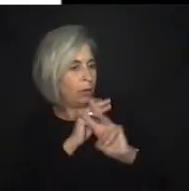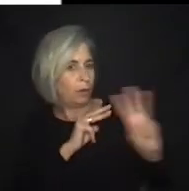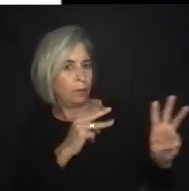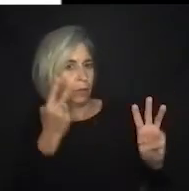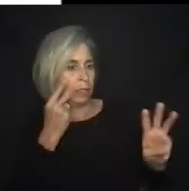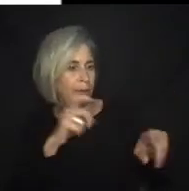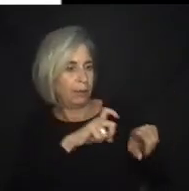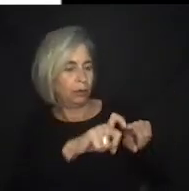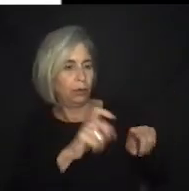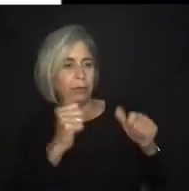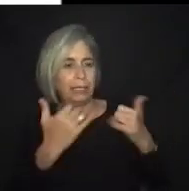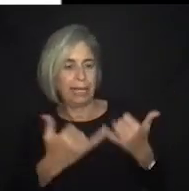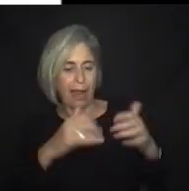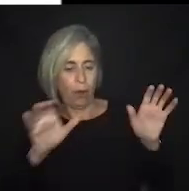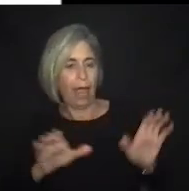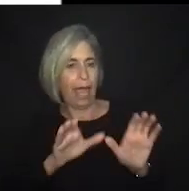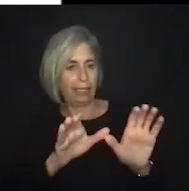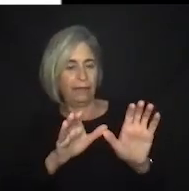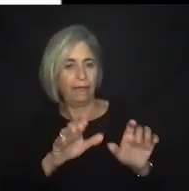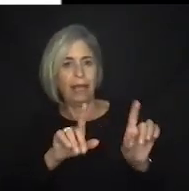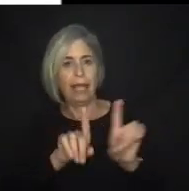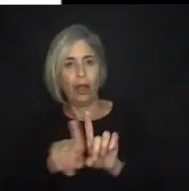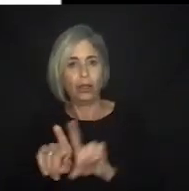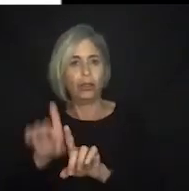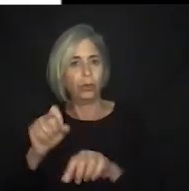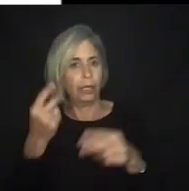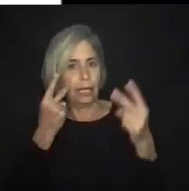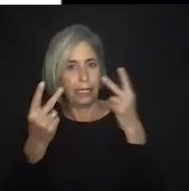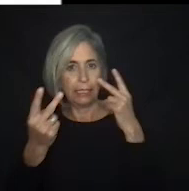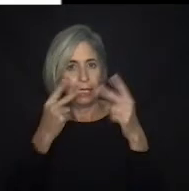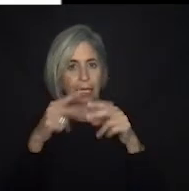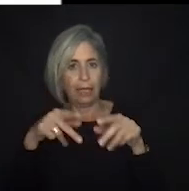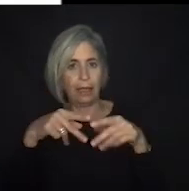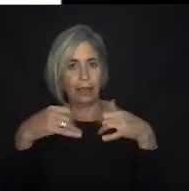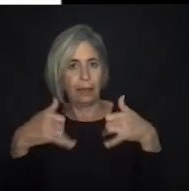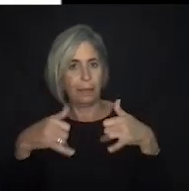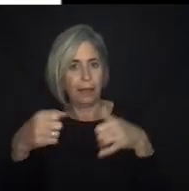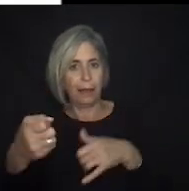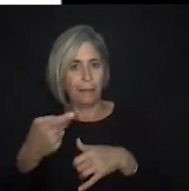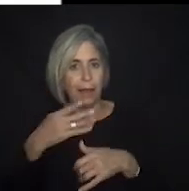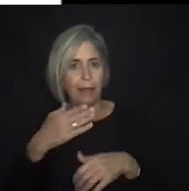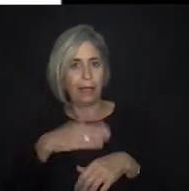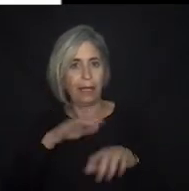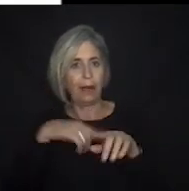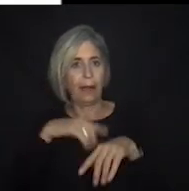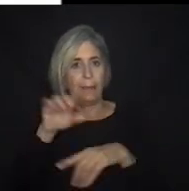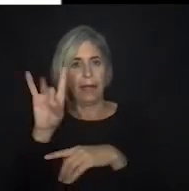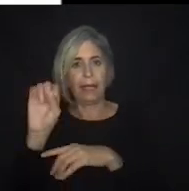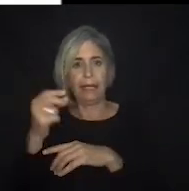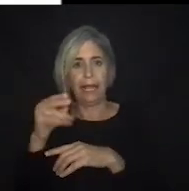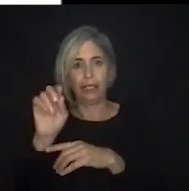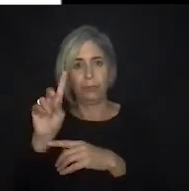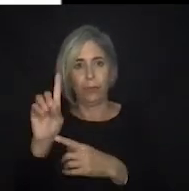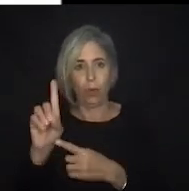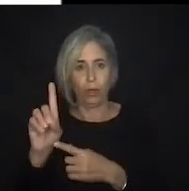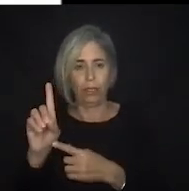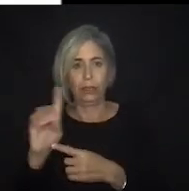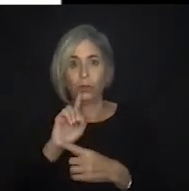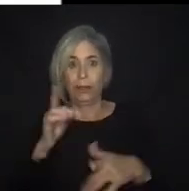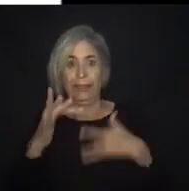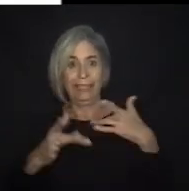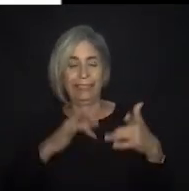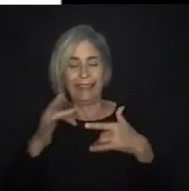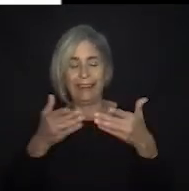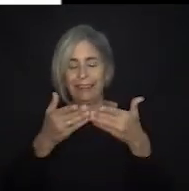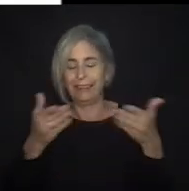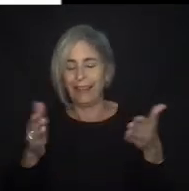my stream is now active and you can see the playback here on my Mux dashboard. So it's all super exciting